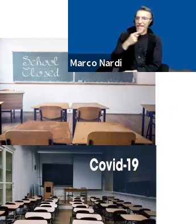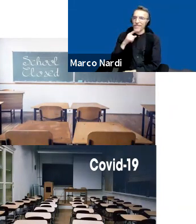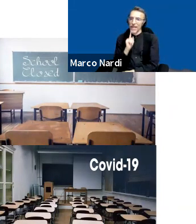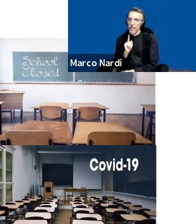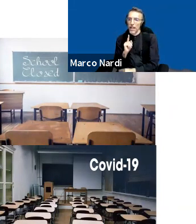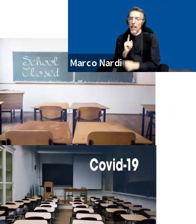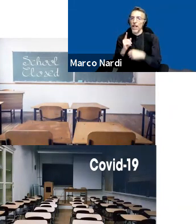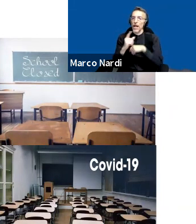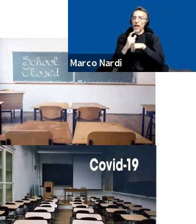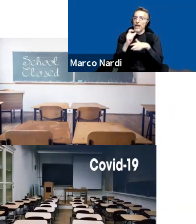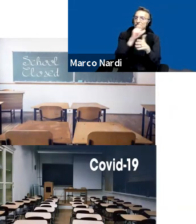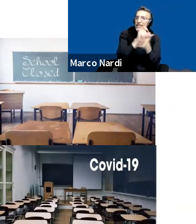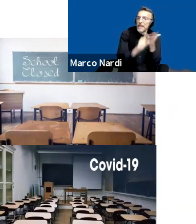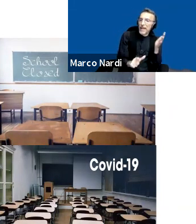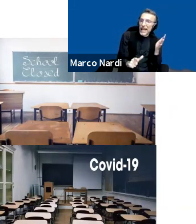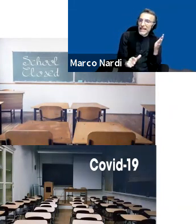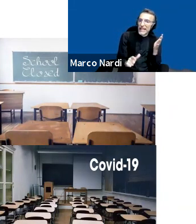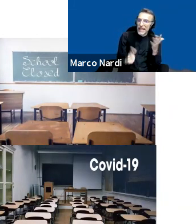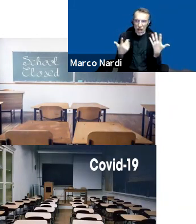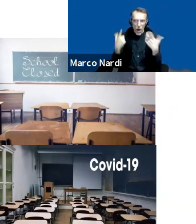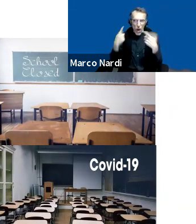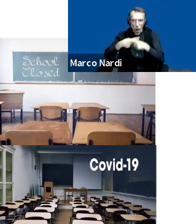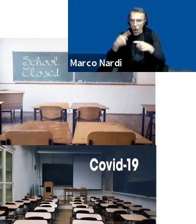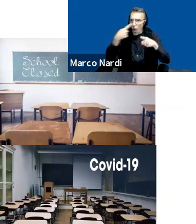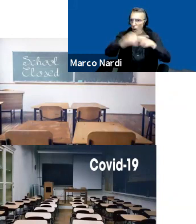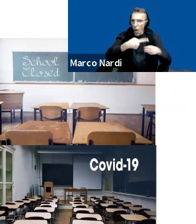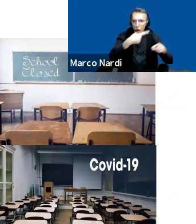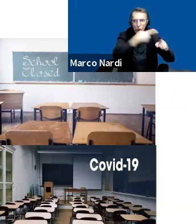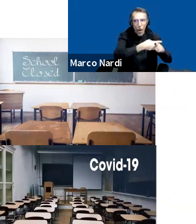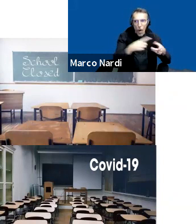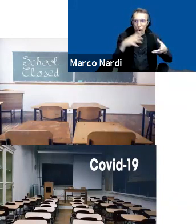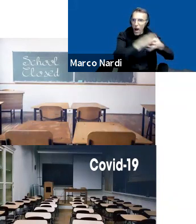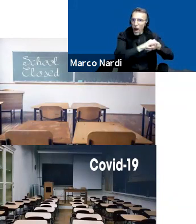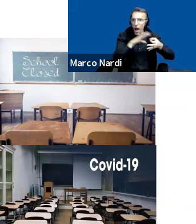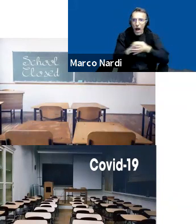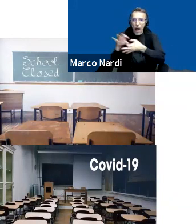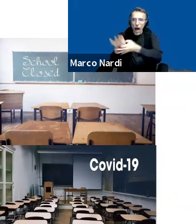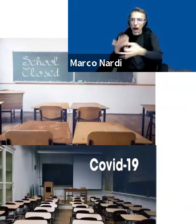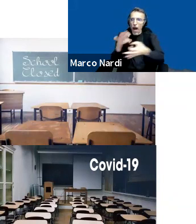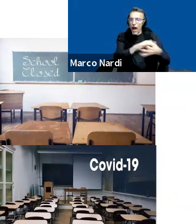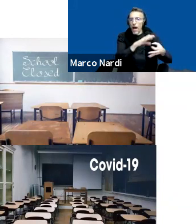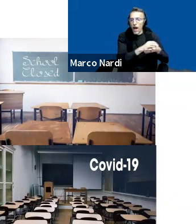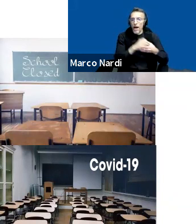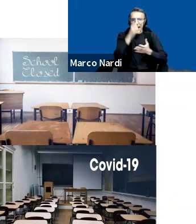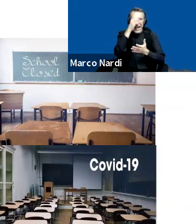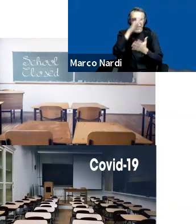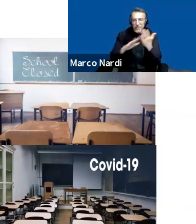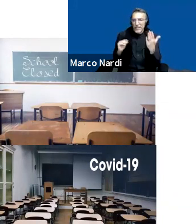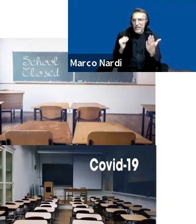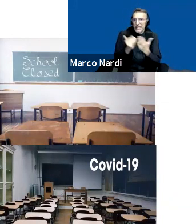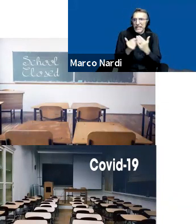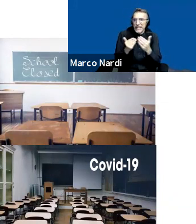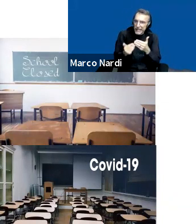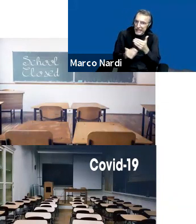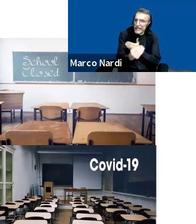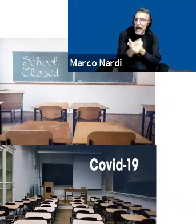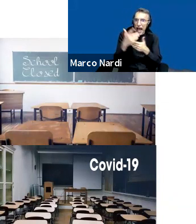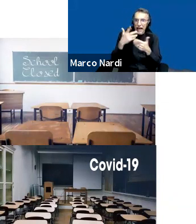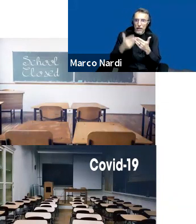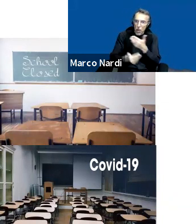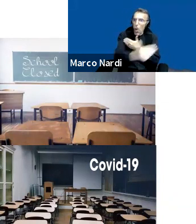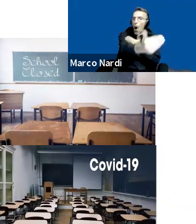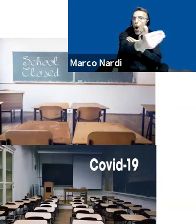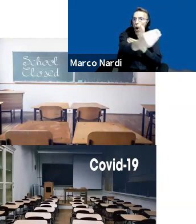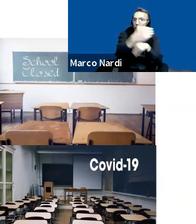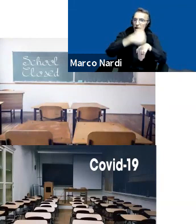all intersected in producing unequal short-term experiences with long-term implications for educational